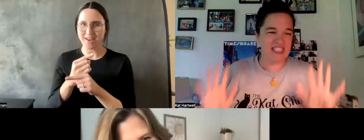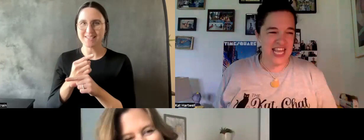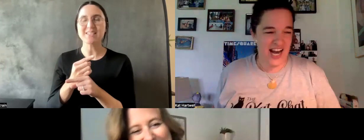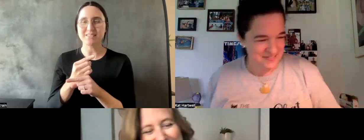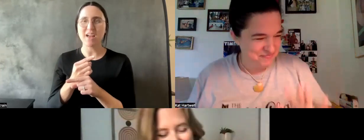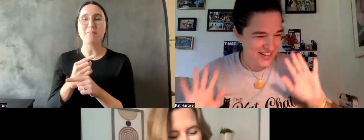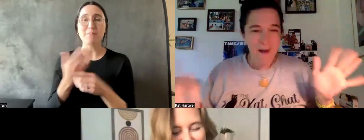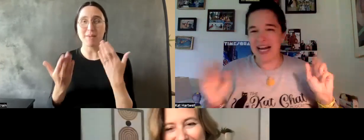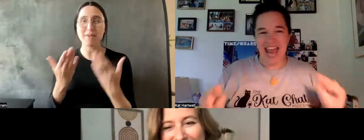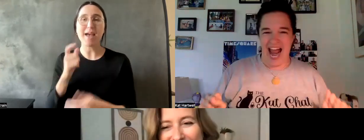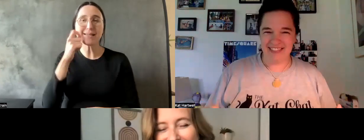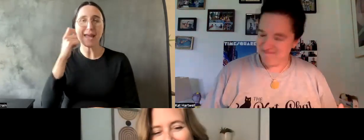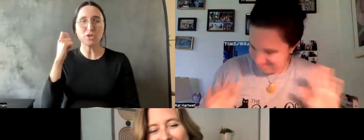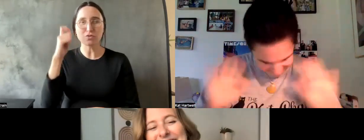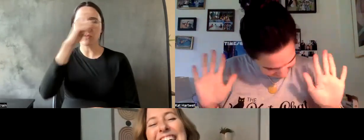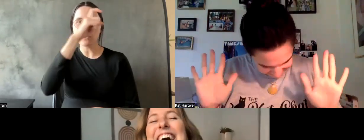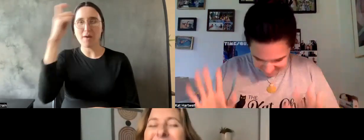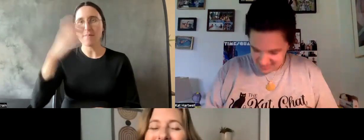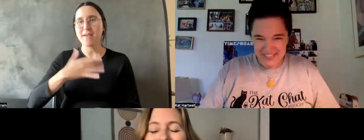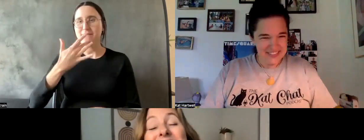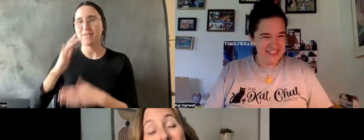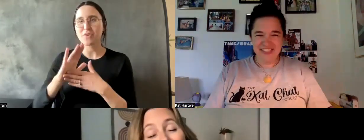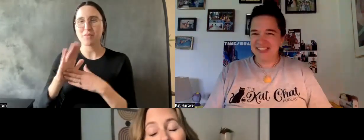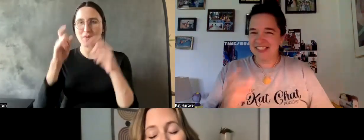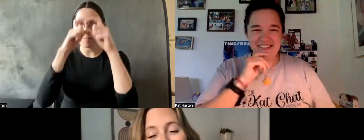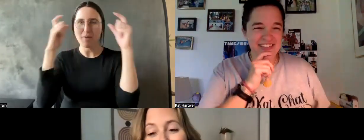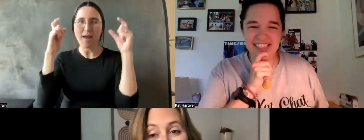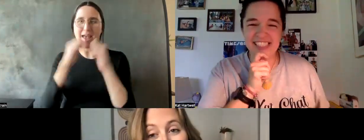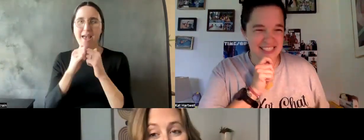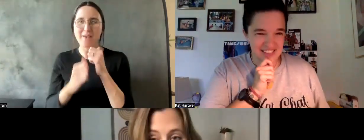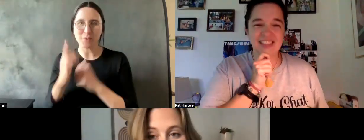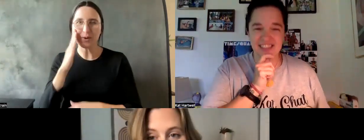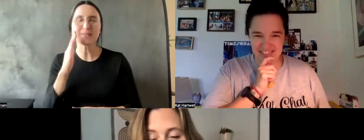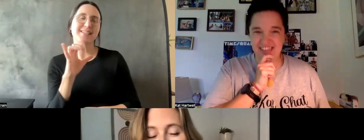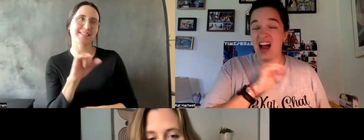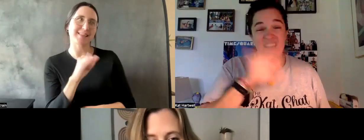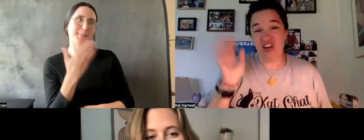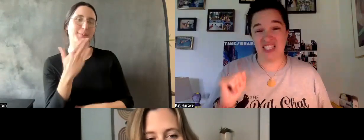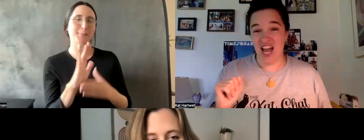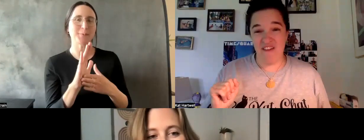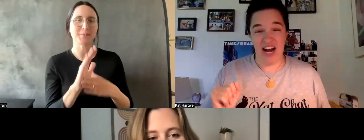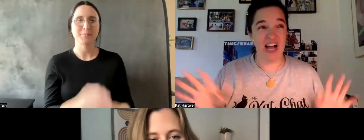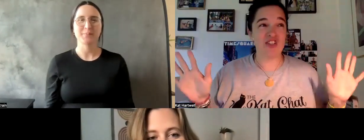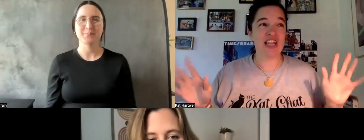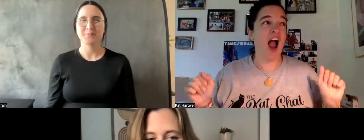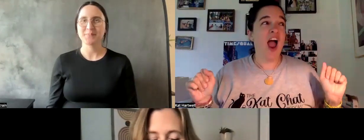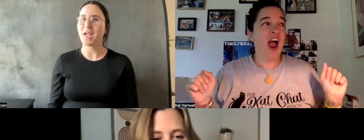you can't even see it. But yeah, I love that. It is a good movie. It's a very good movie. I can never get